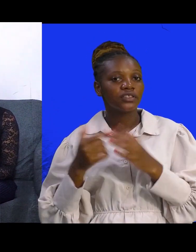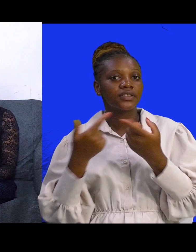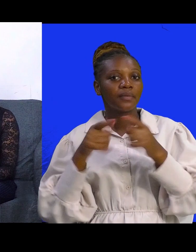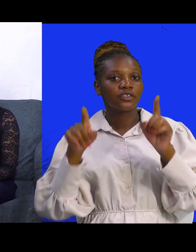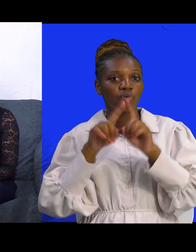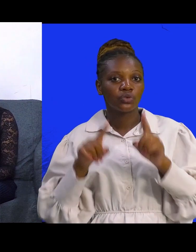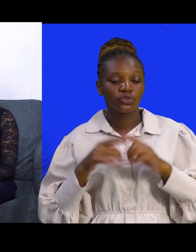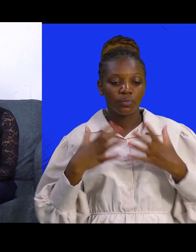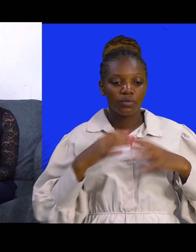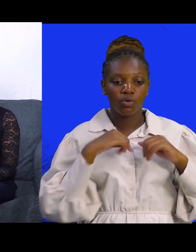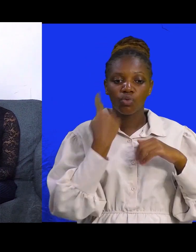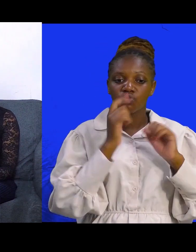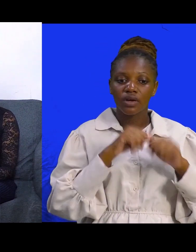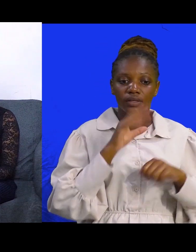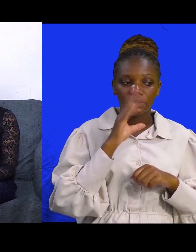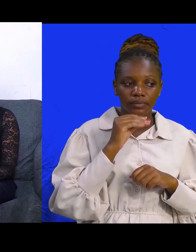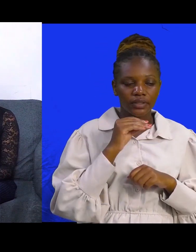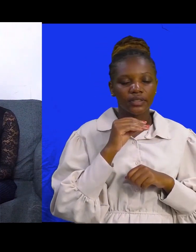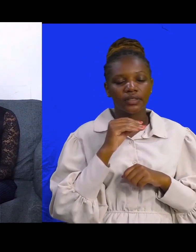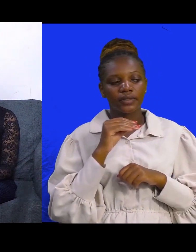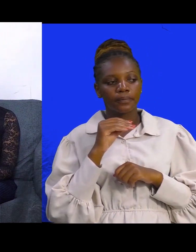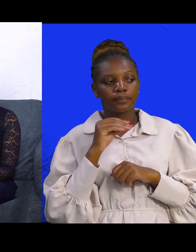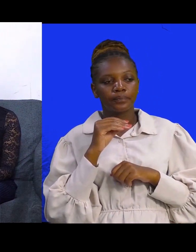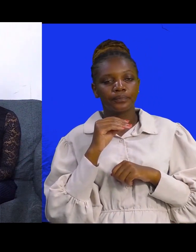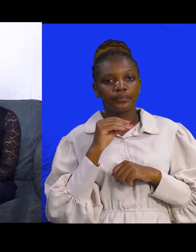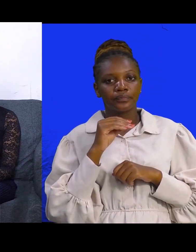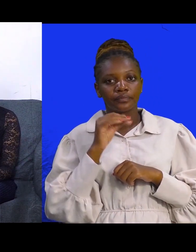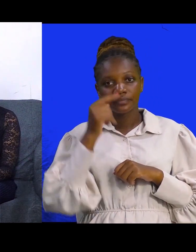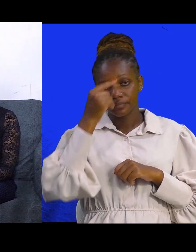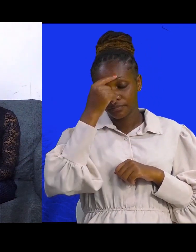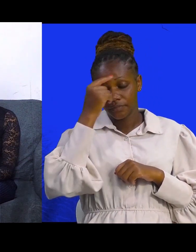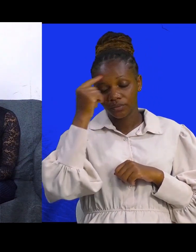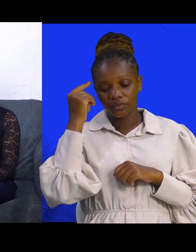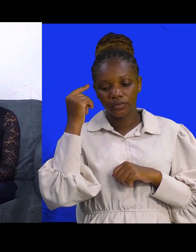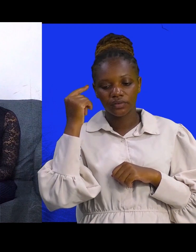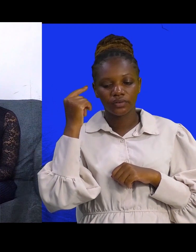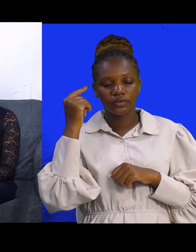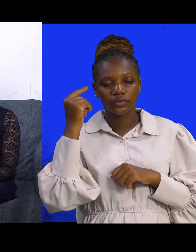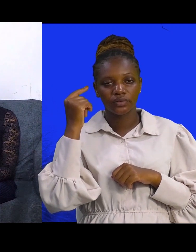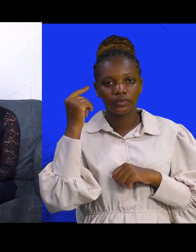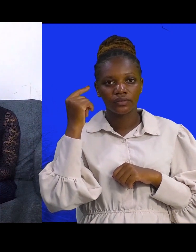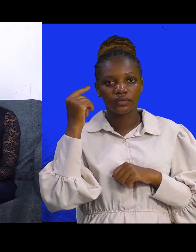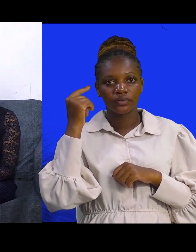but also people who are able to speak because to speak or hear, because